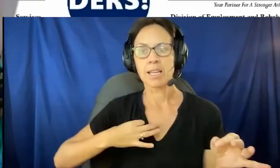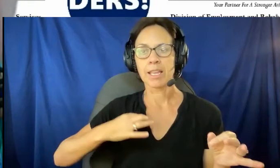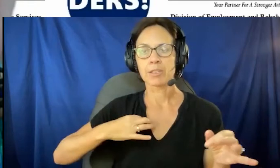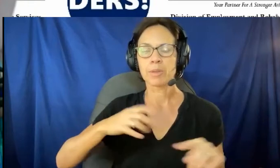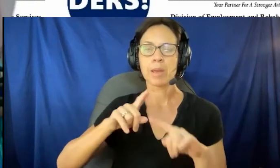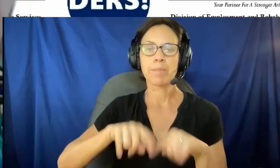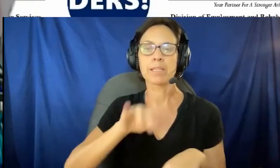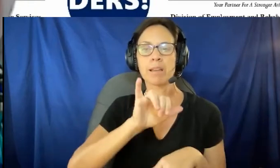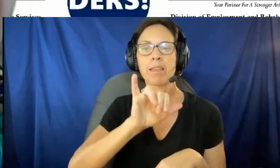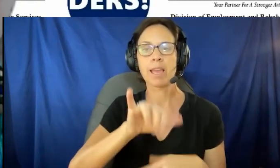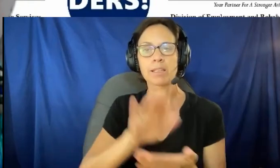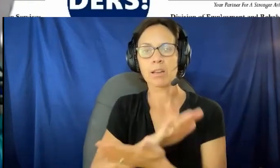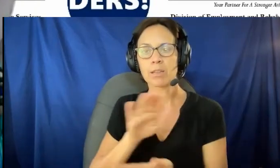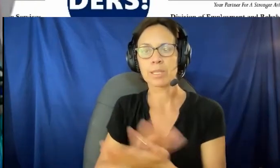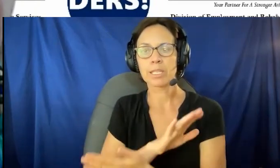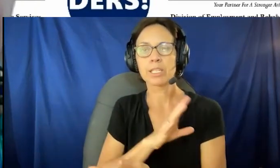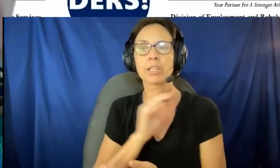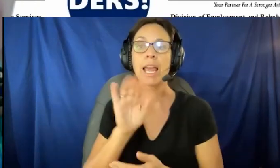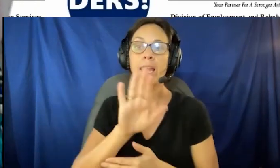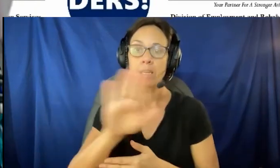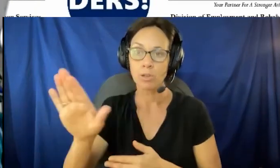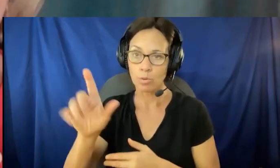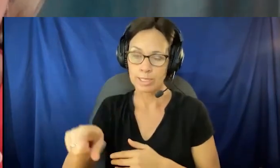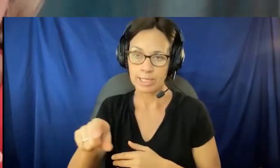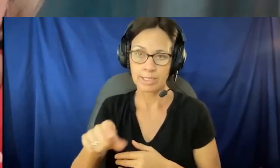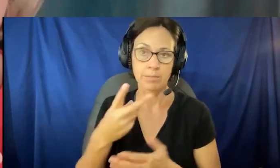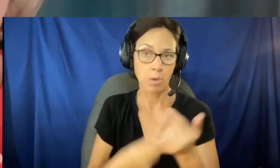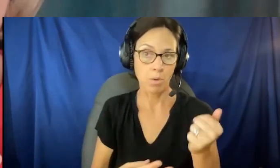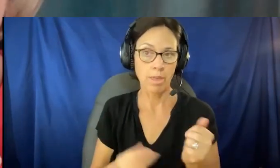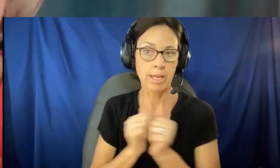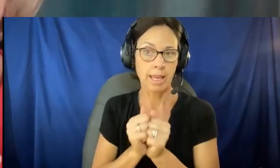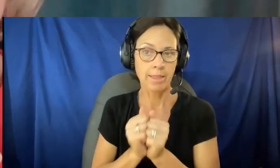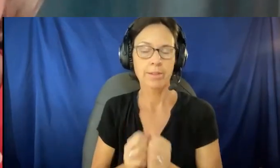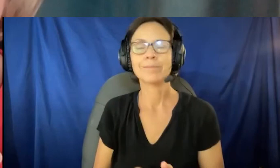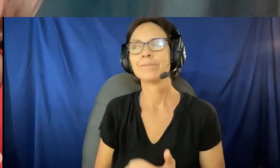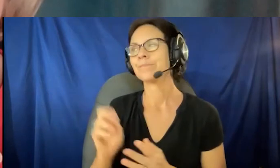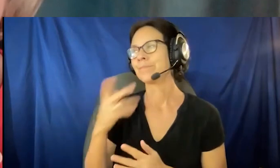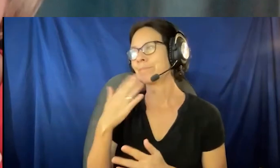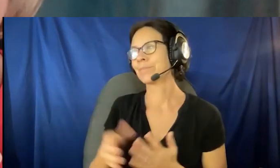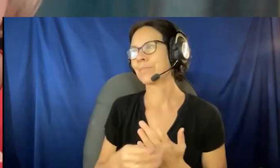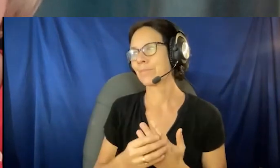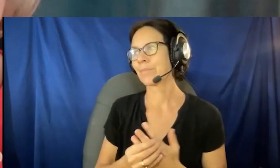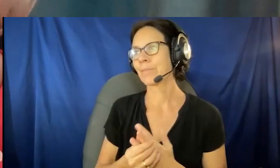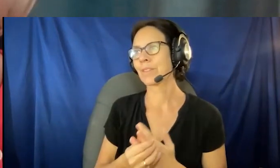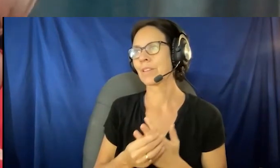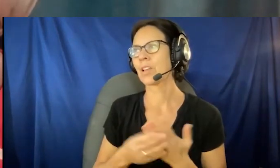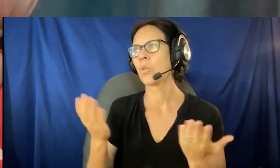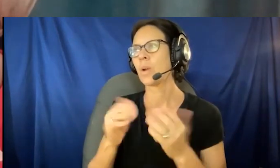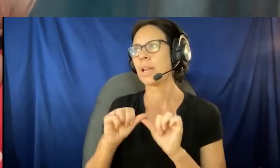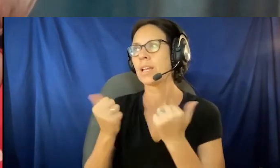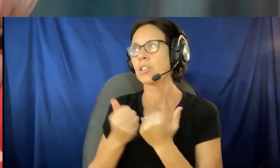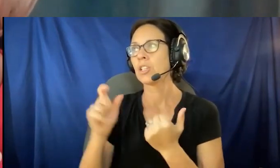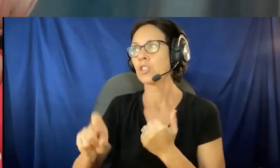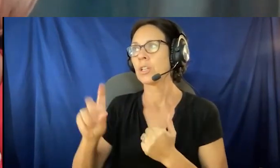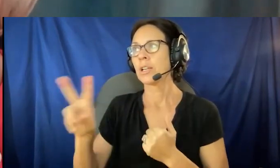the documentation and your needs. Okay, thank you. What agency should a VR